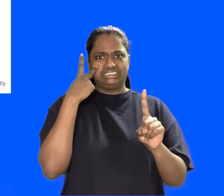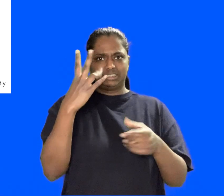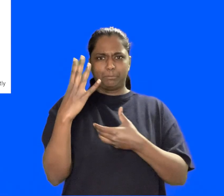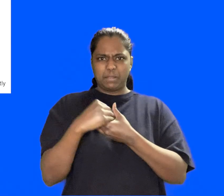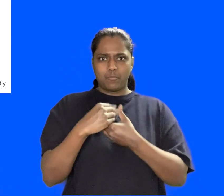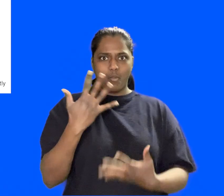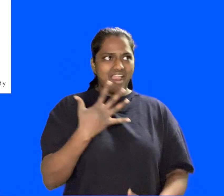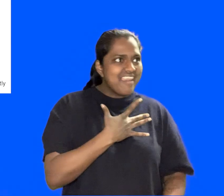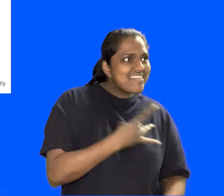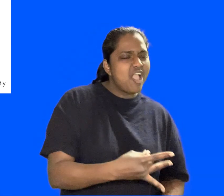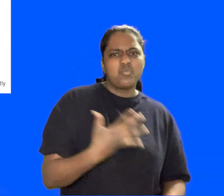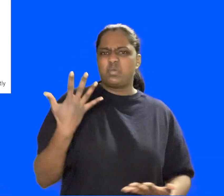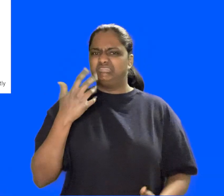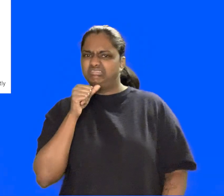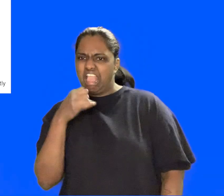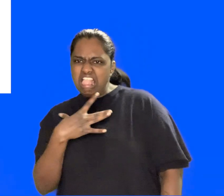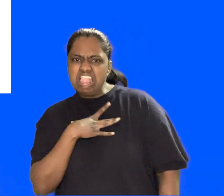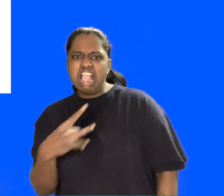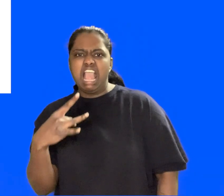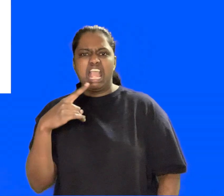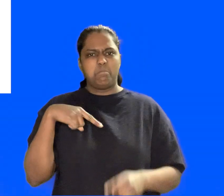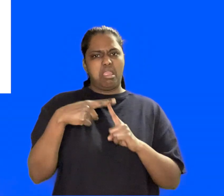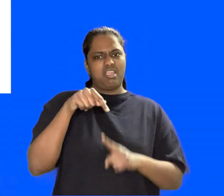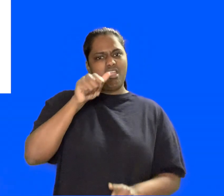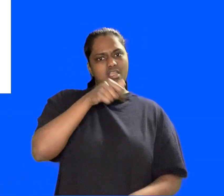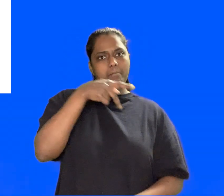Network Connector.